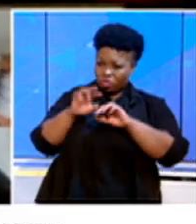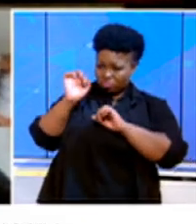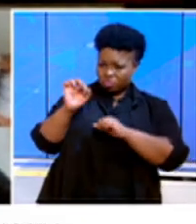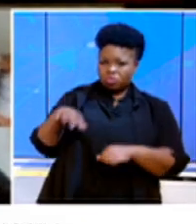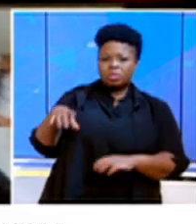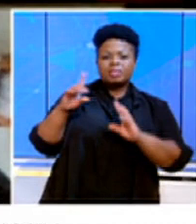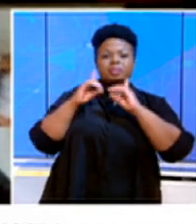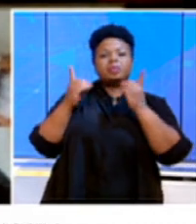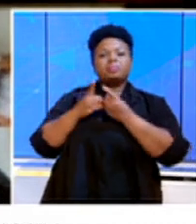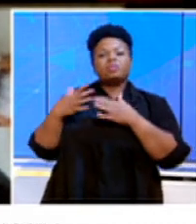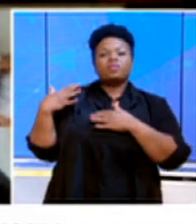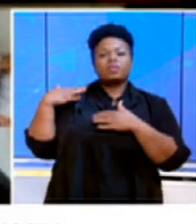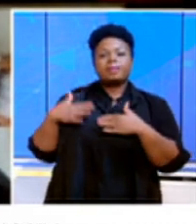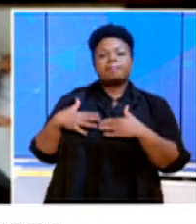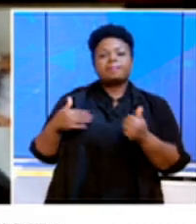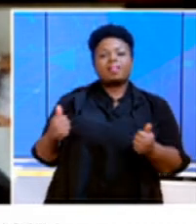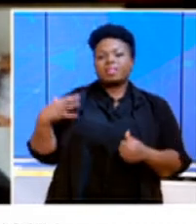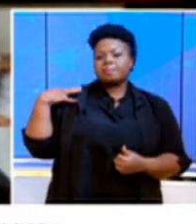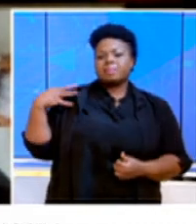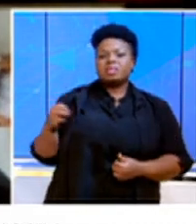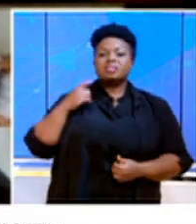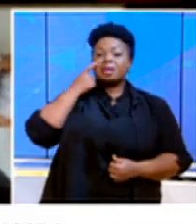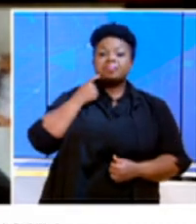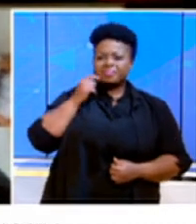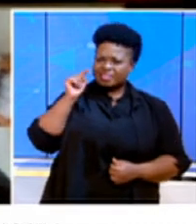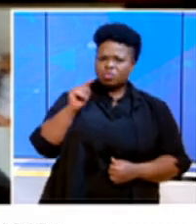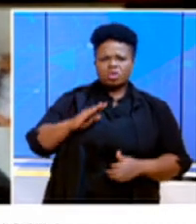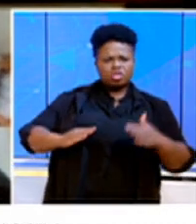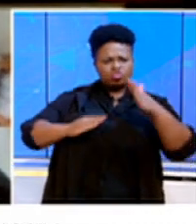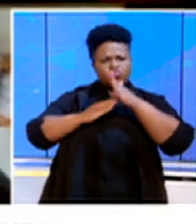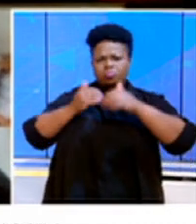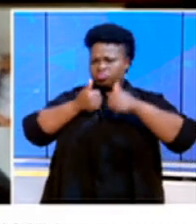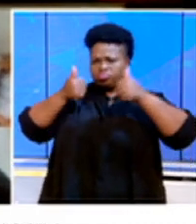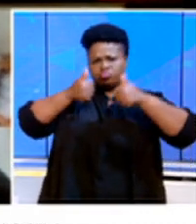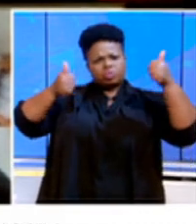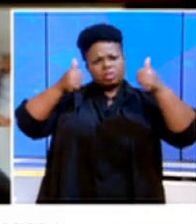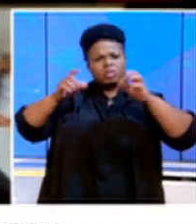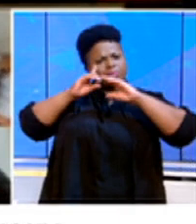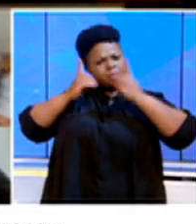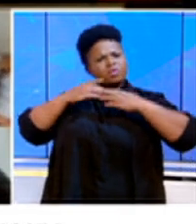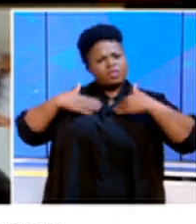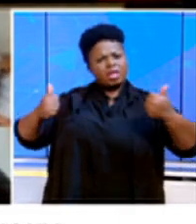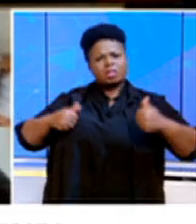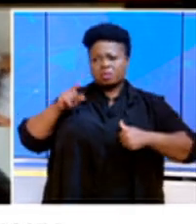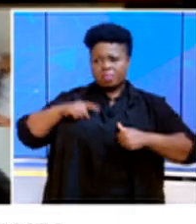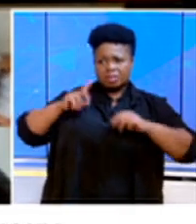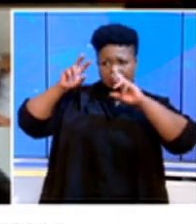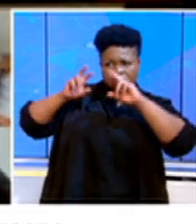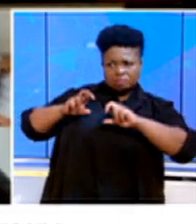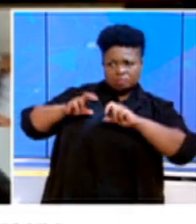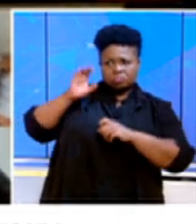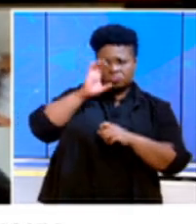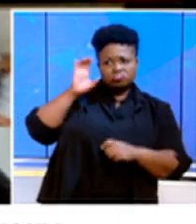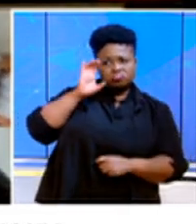that the Minister of Health has to be held accountable, and I think that the top administration, the top management of the Department of Health have to be examined very